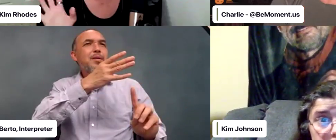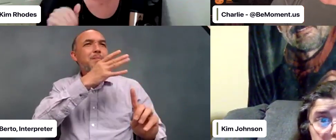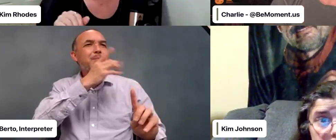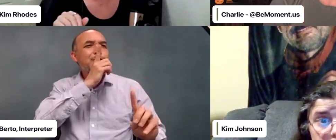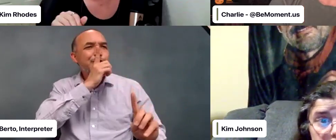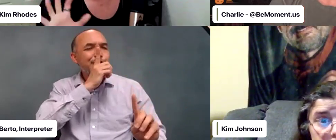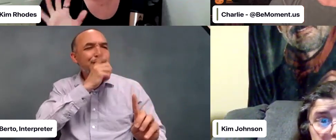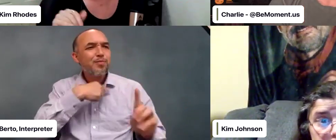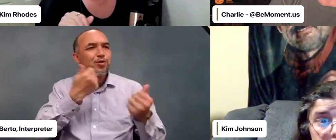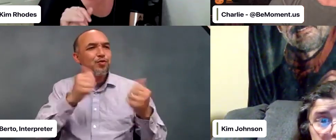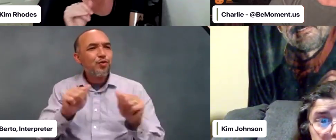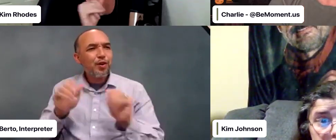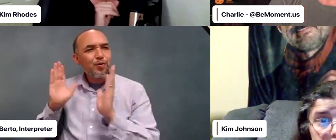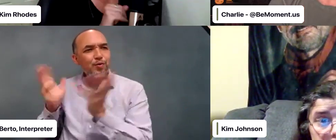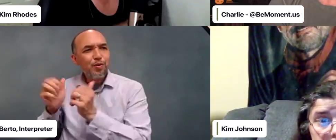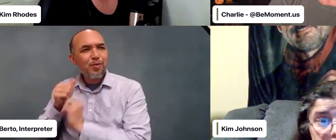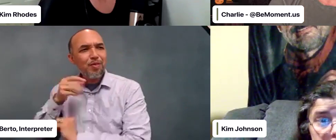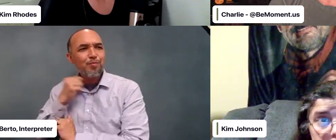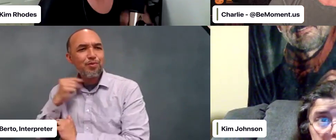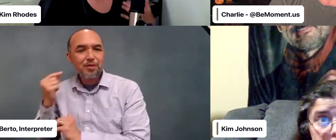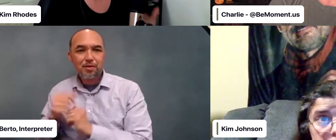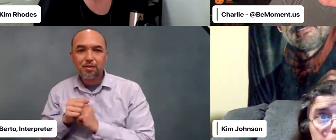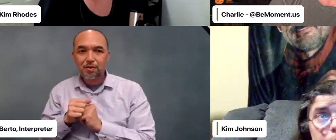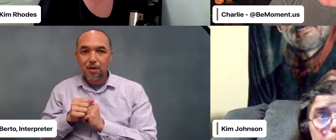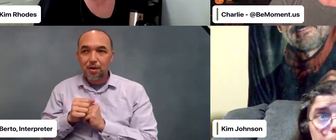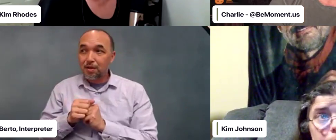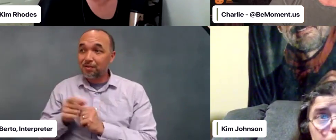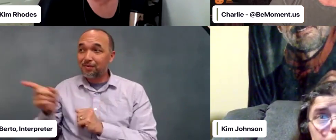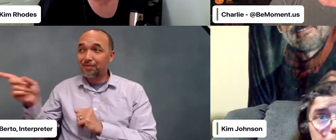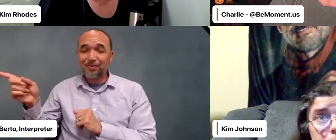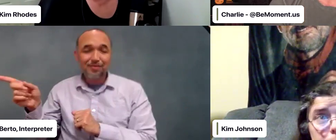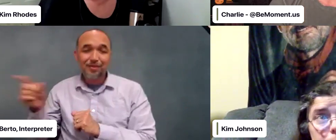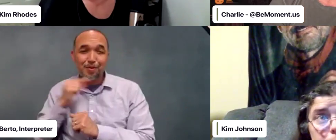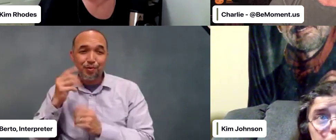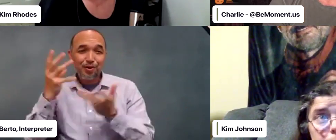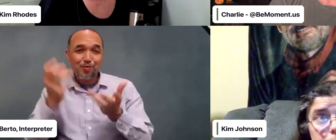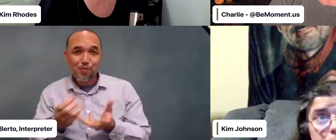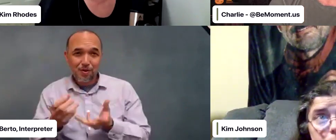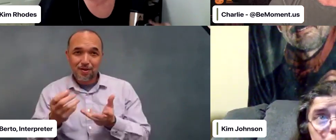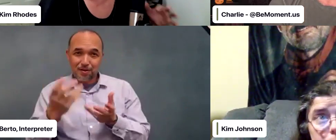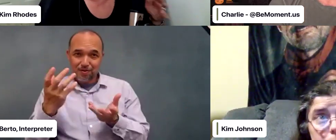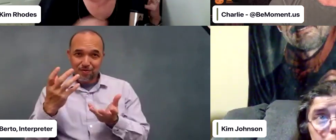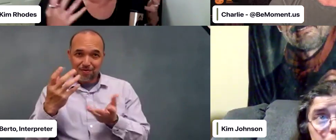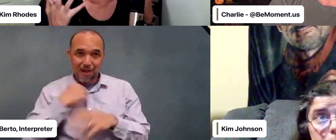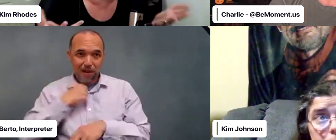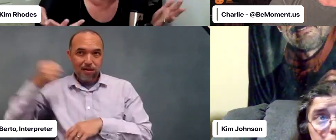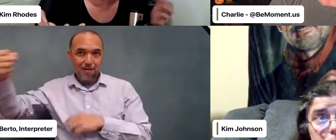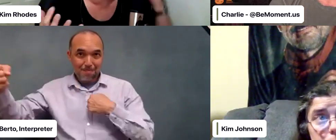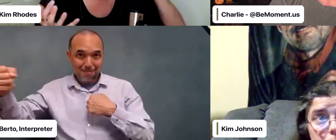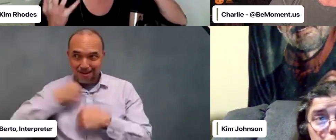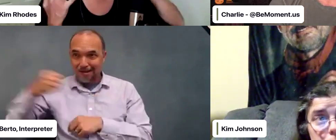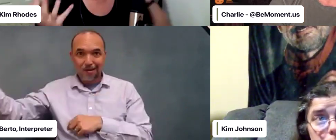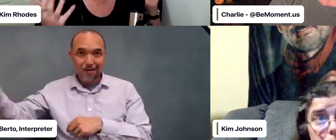And he was ready to call an ambulance for me. I was like, "Mom, you're laughing too loud." She was just like, "This is